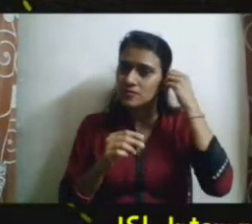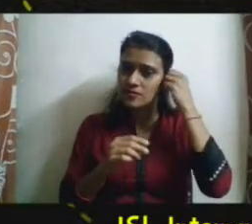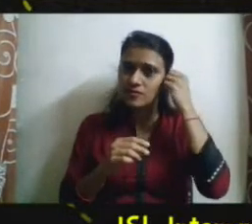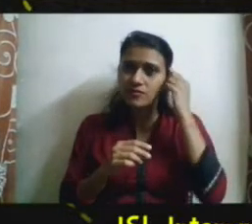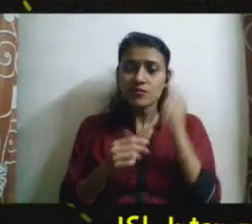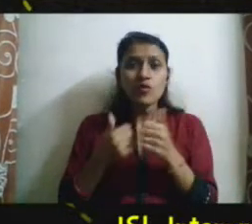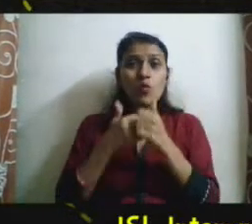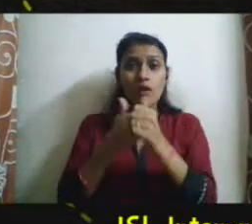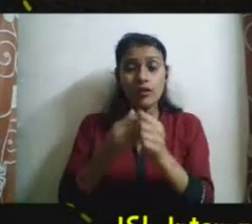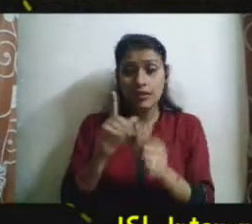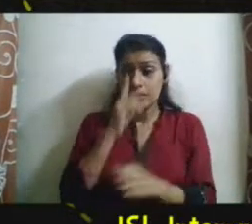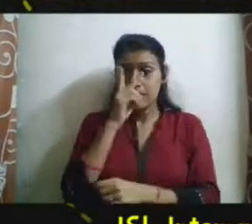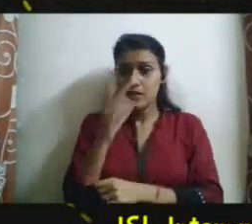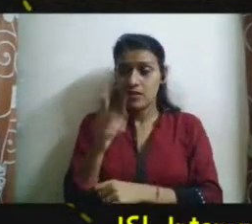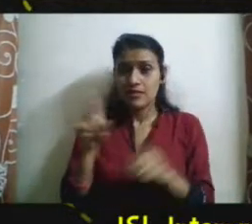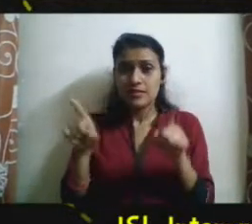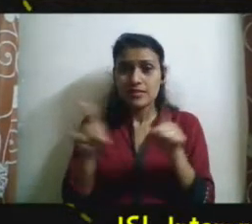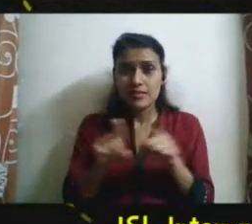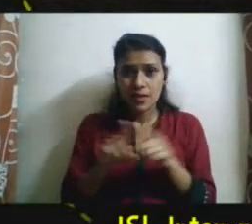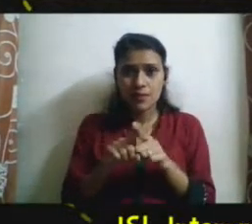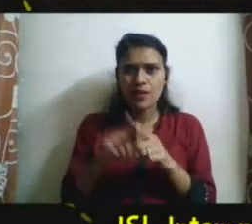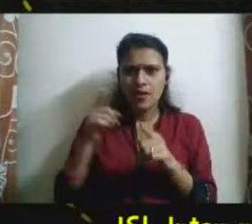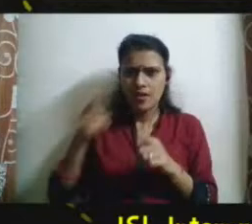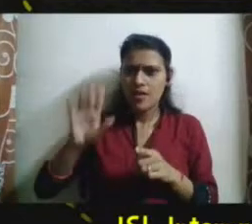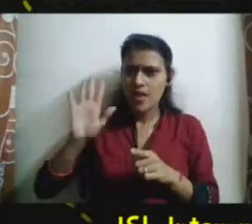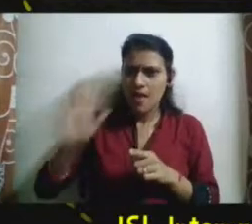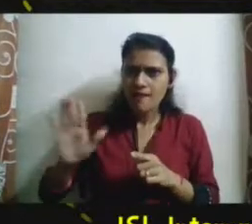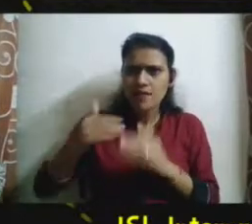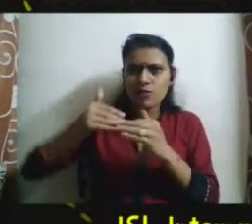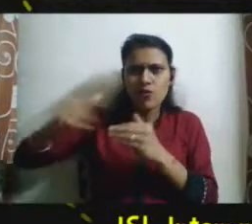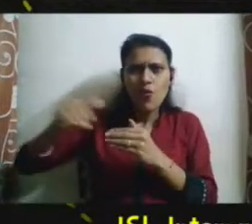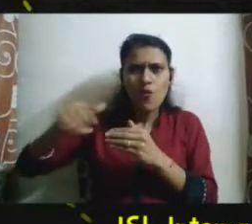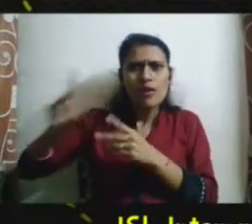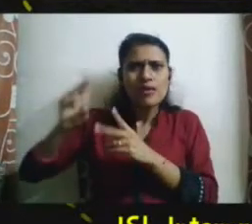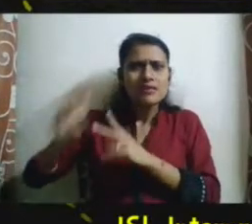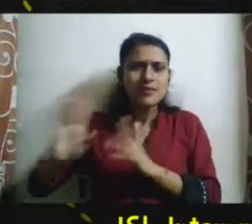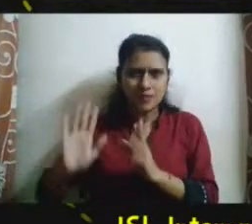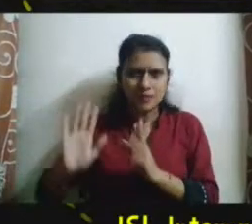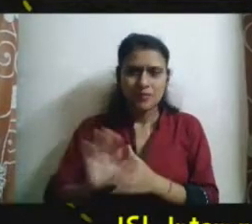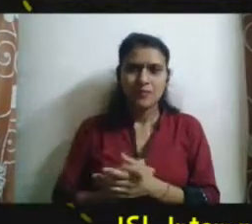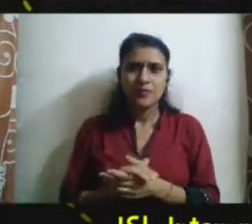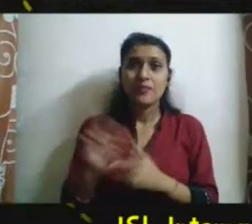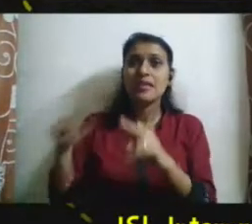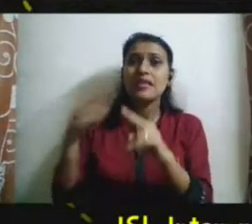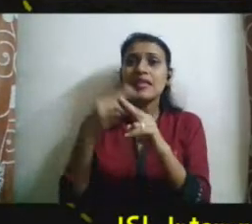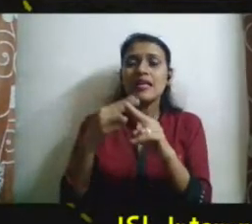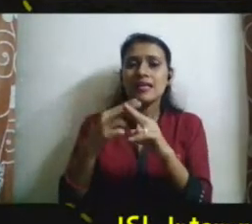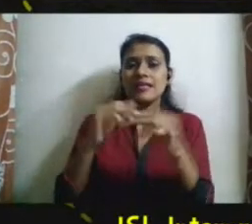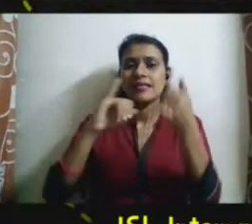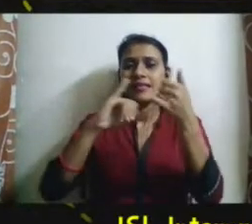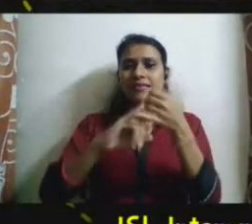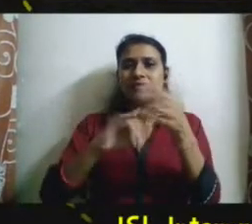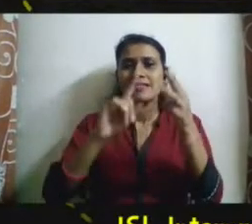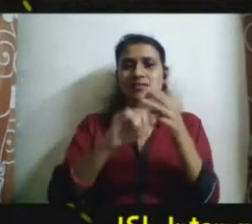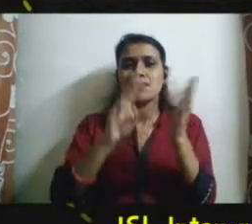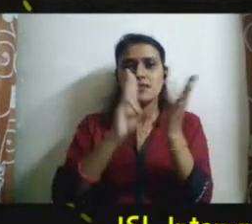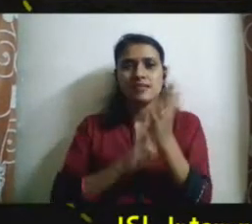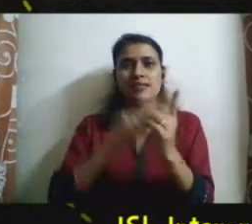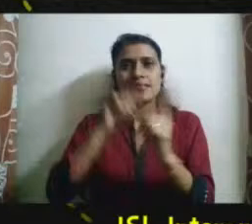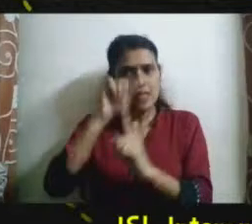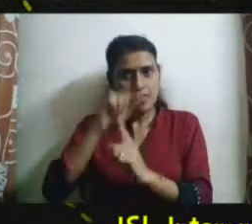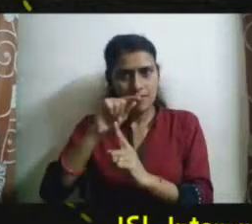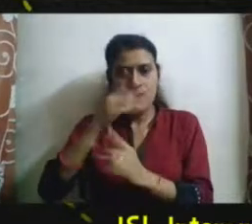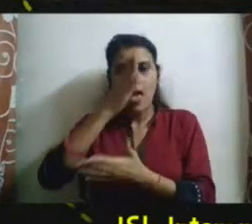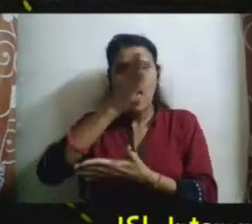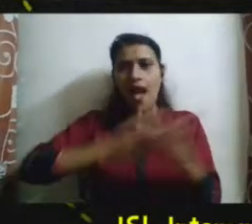is considered, remember that it's already been tainted for that reason, that it's called semi-classical. I mean, how can